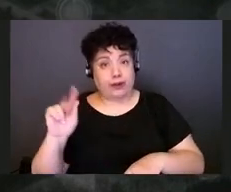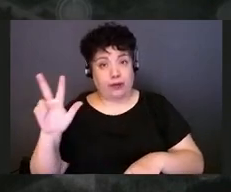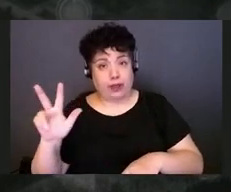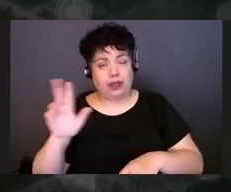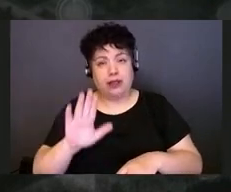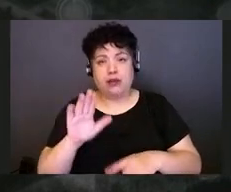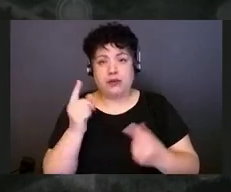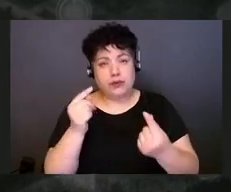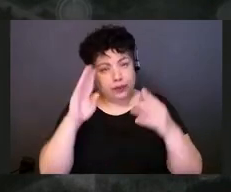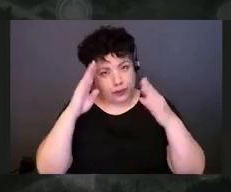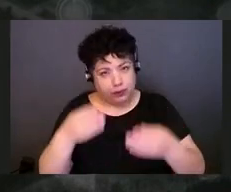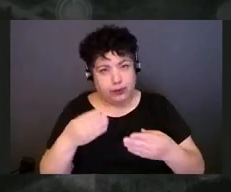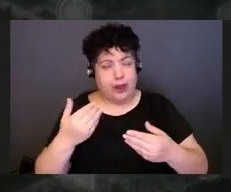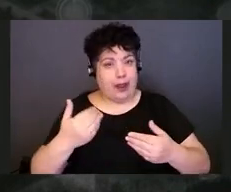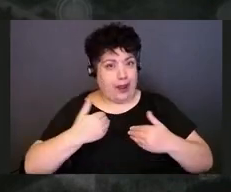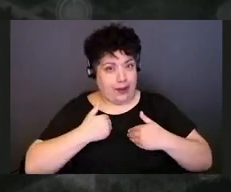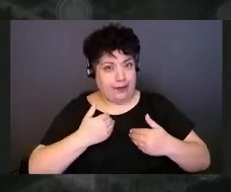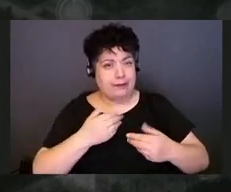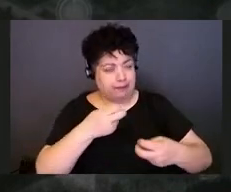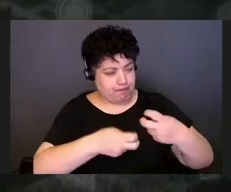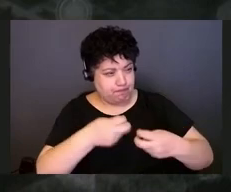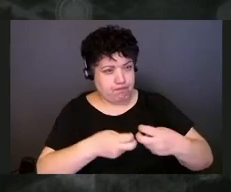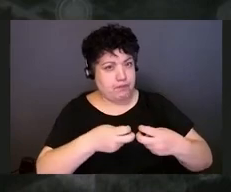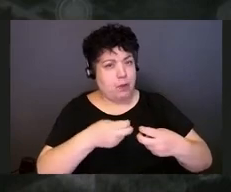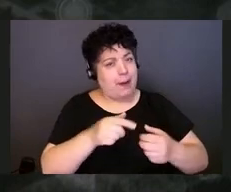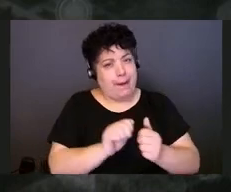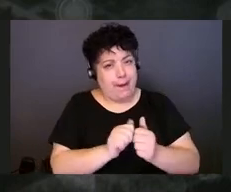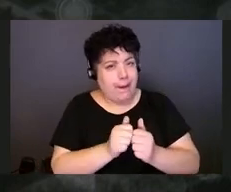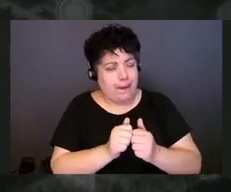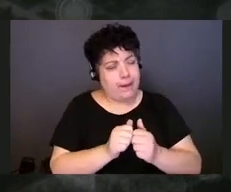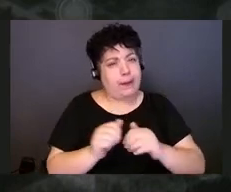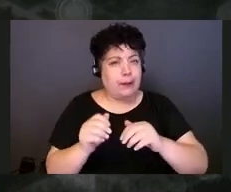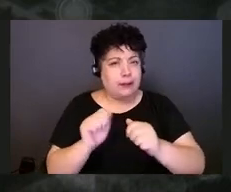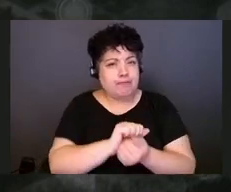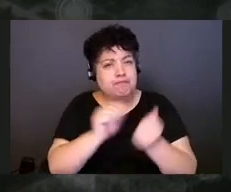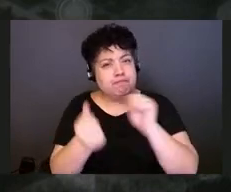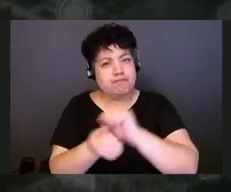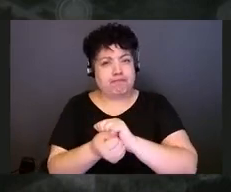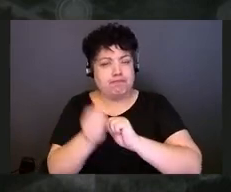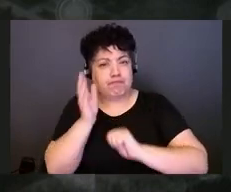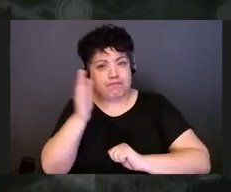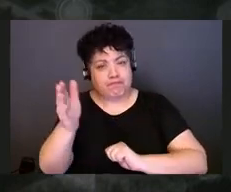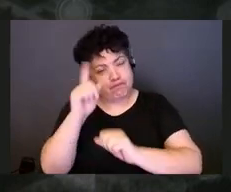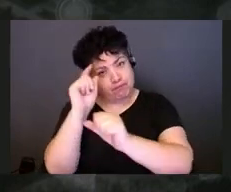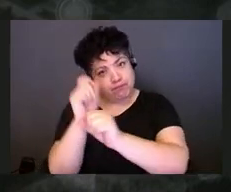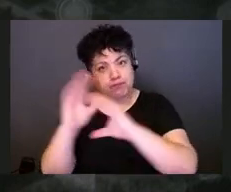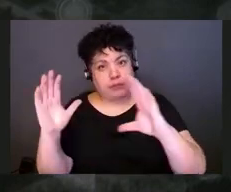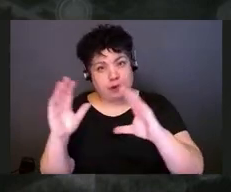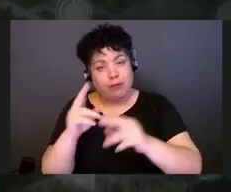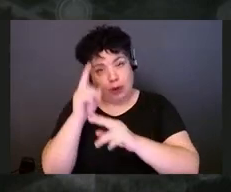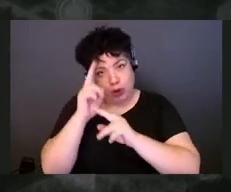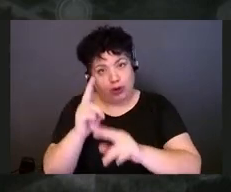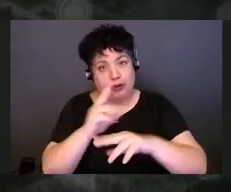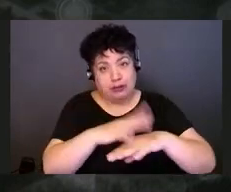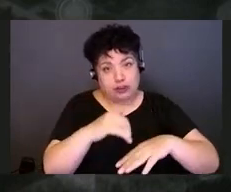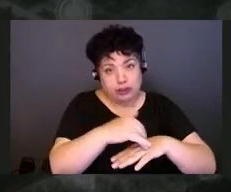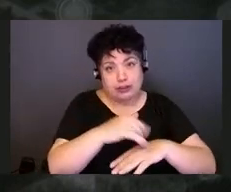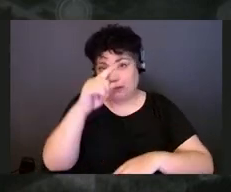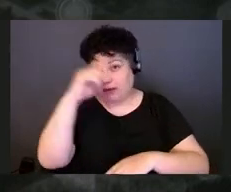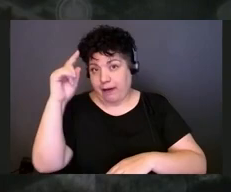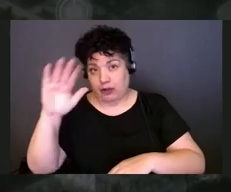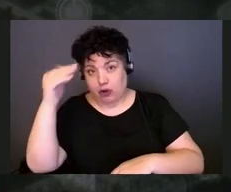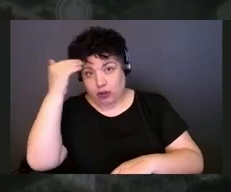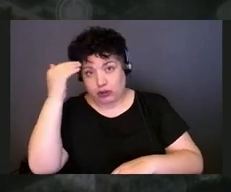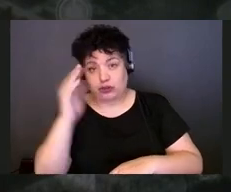of reckonings and reimaginings with conversations that honor Indigenous and Black knowledges and cultures